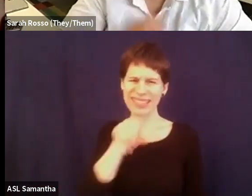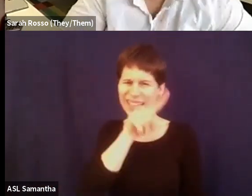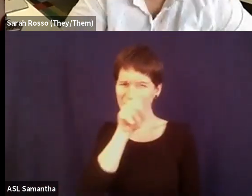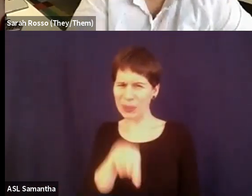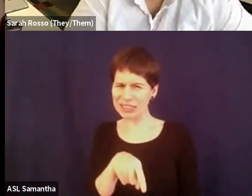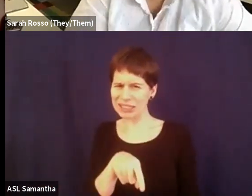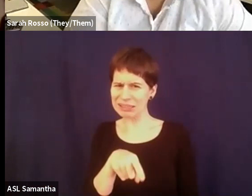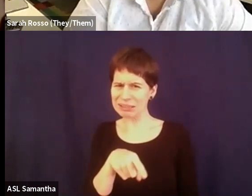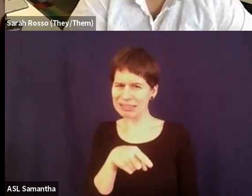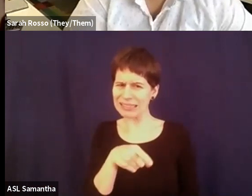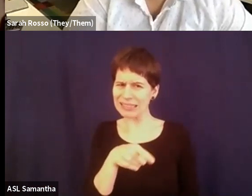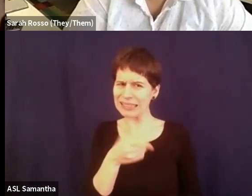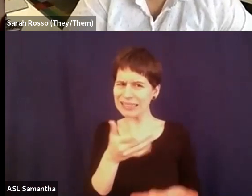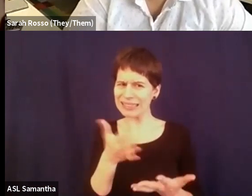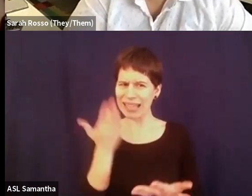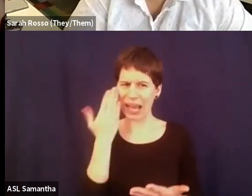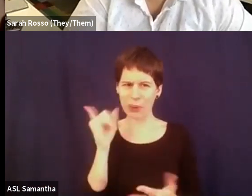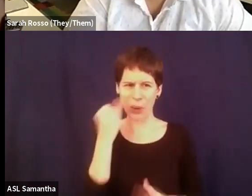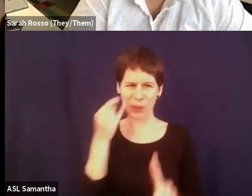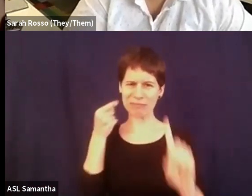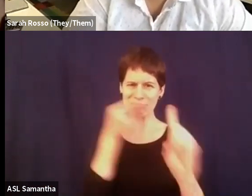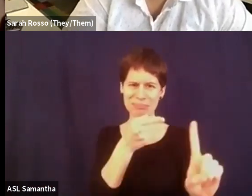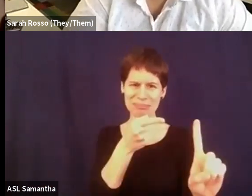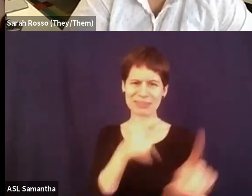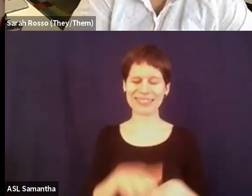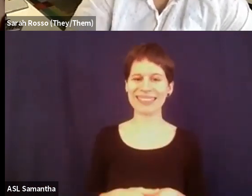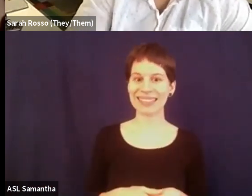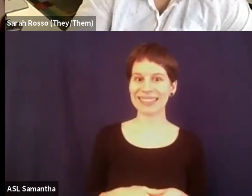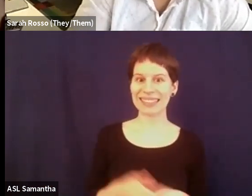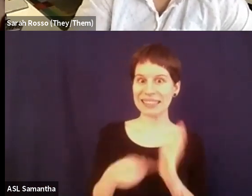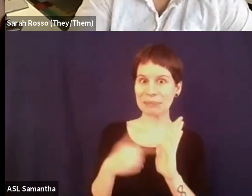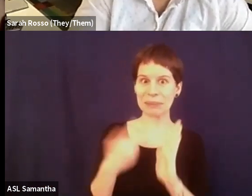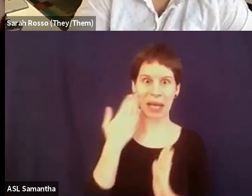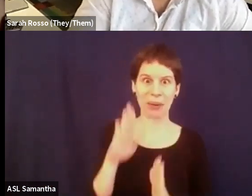what I was thinking. I think so. Sometimes I don't answer. Sometimes I just get